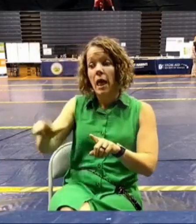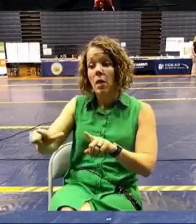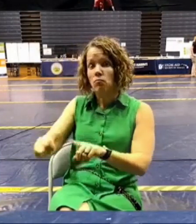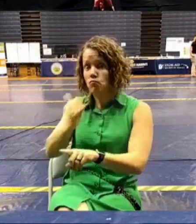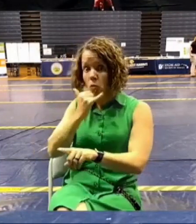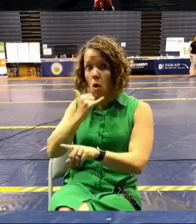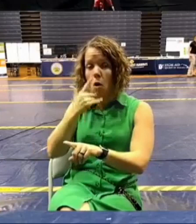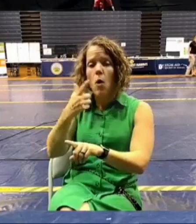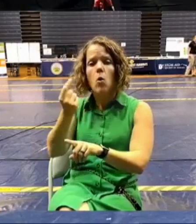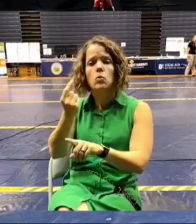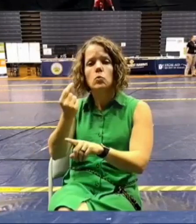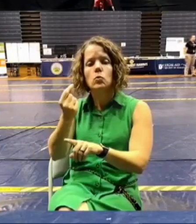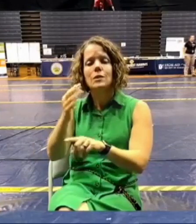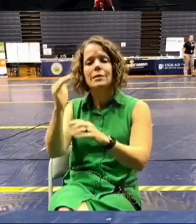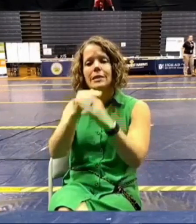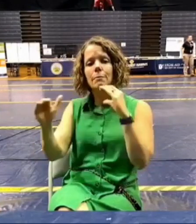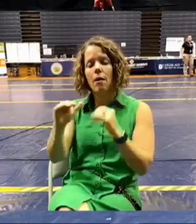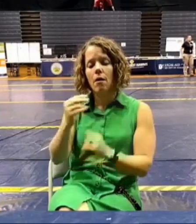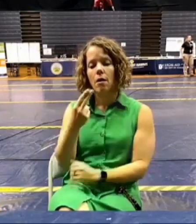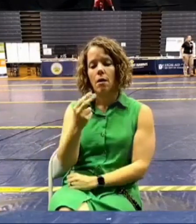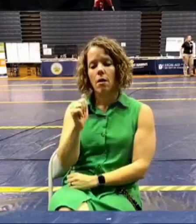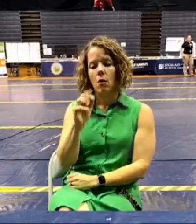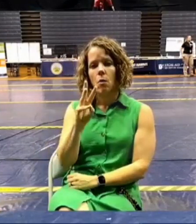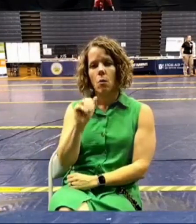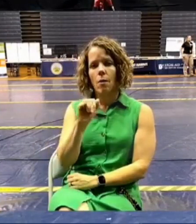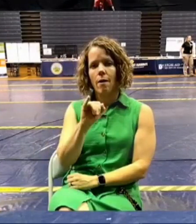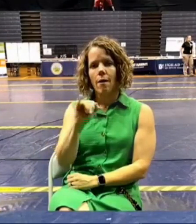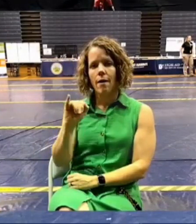address is